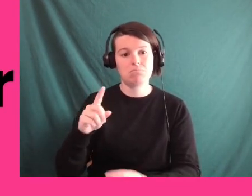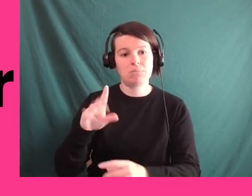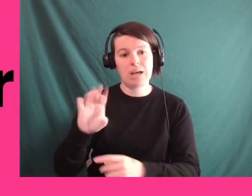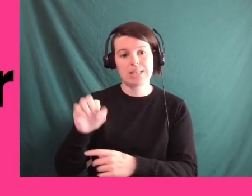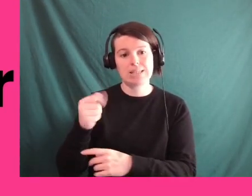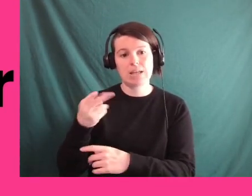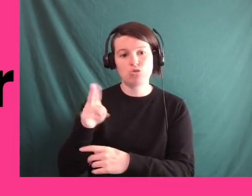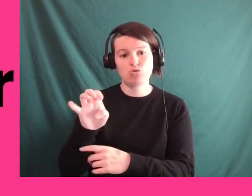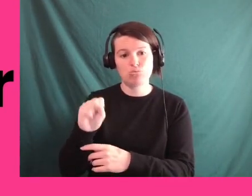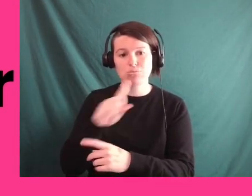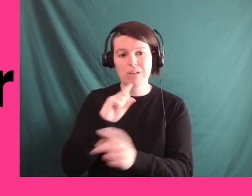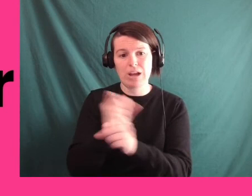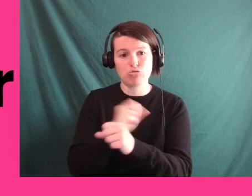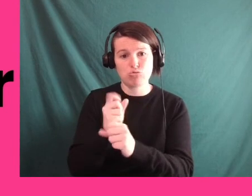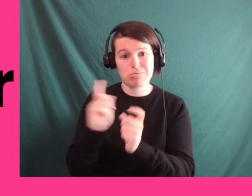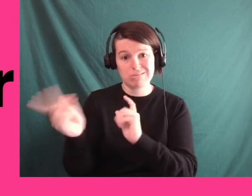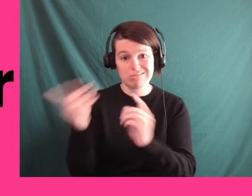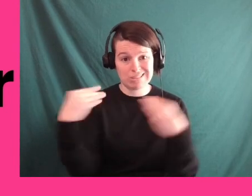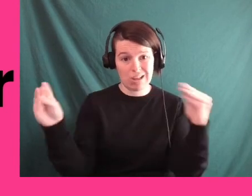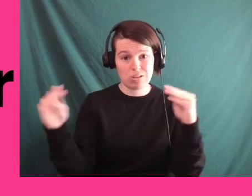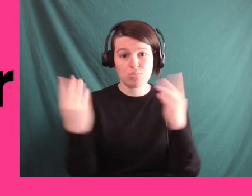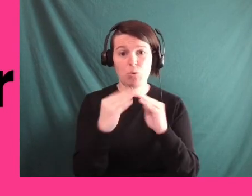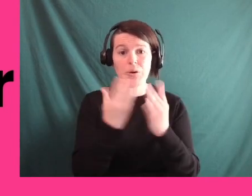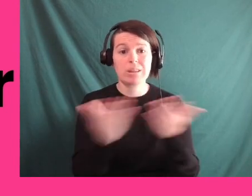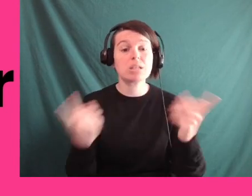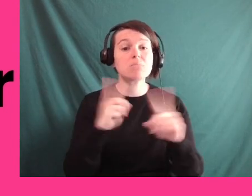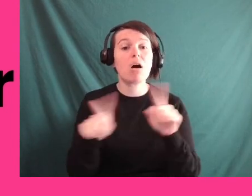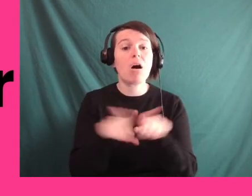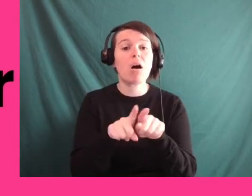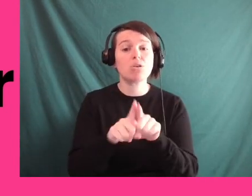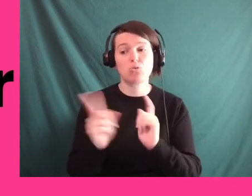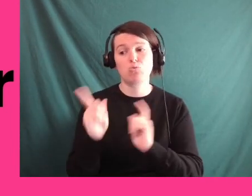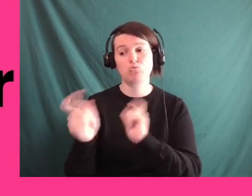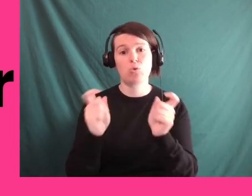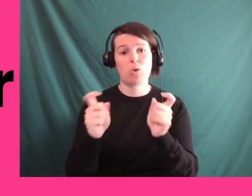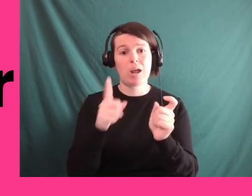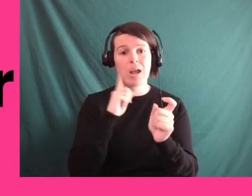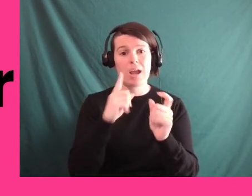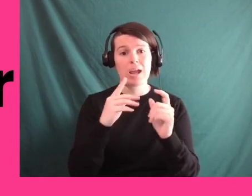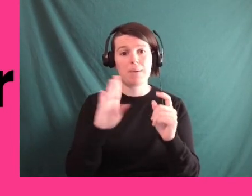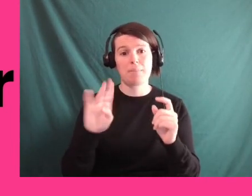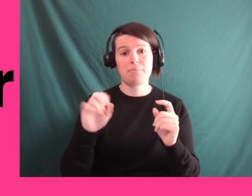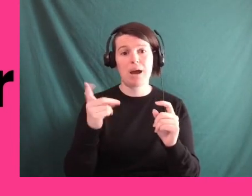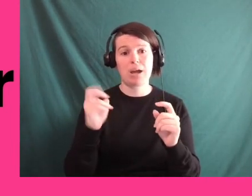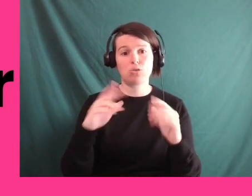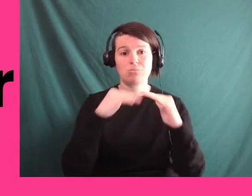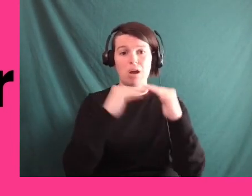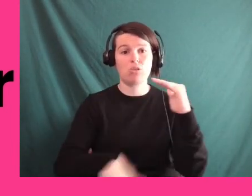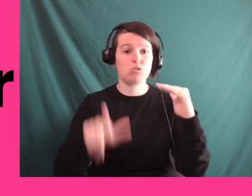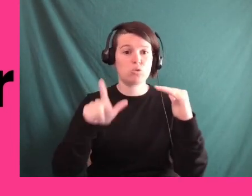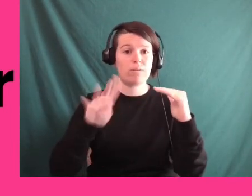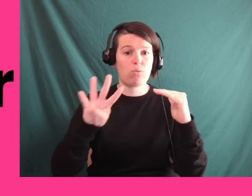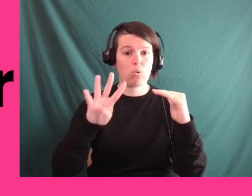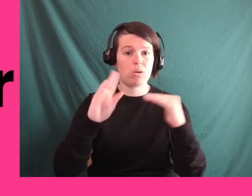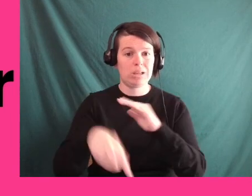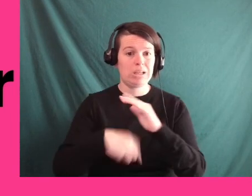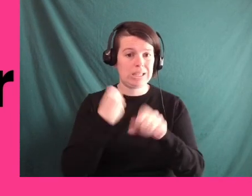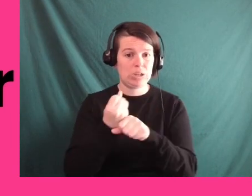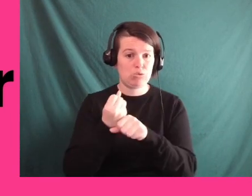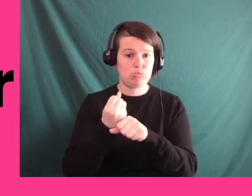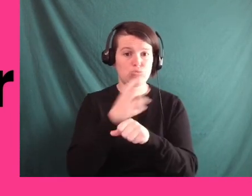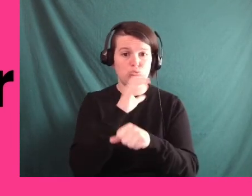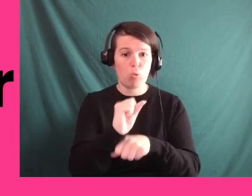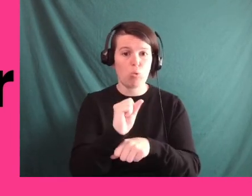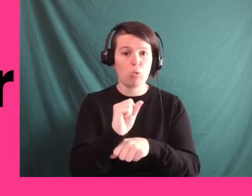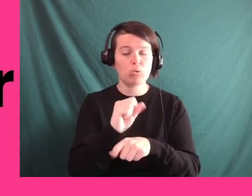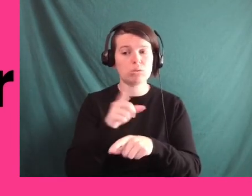other products, but they also donate binders to folks under 24 years old who can't afford them in